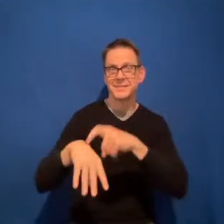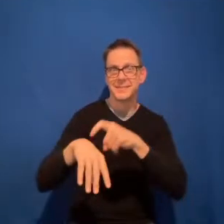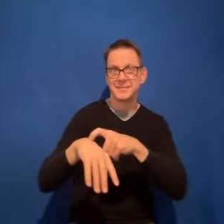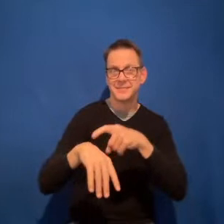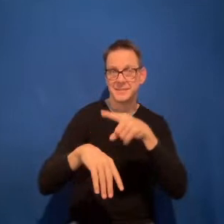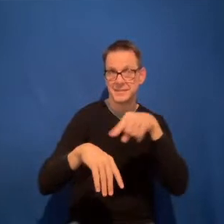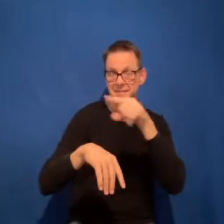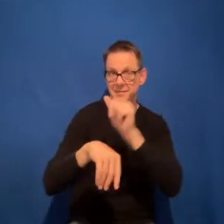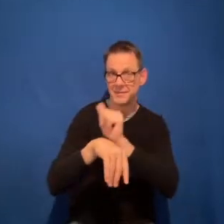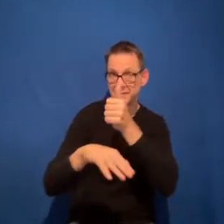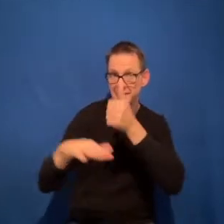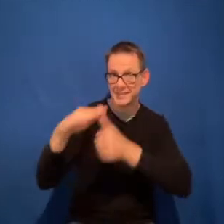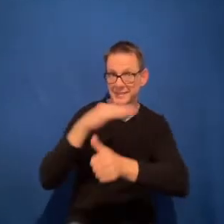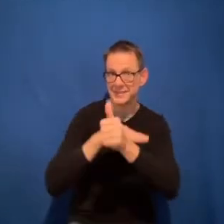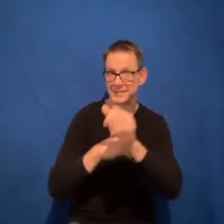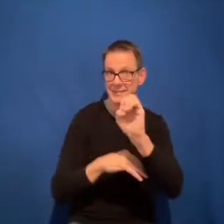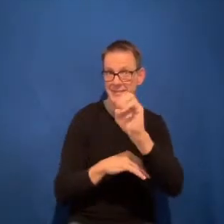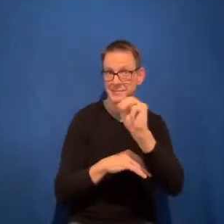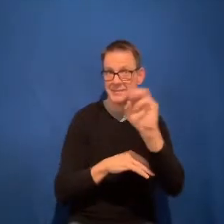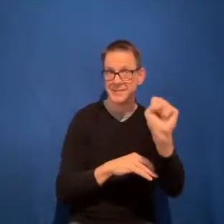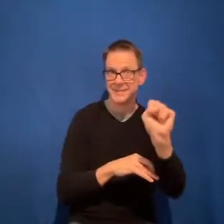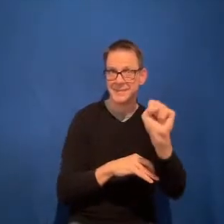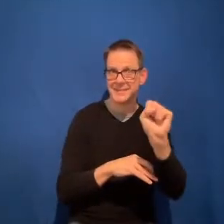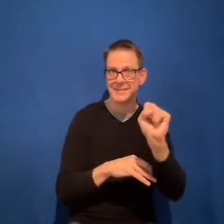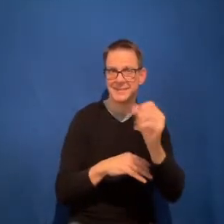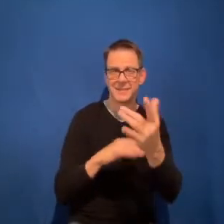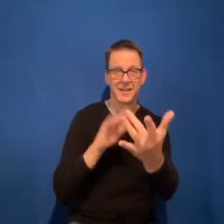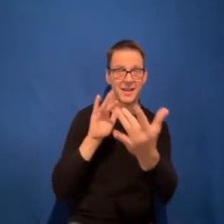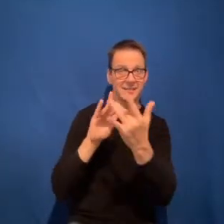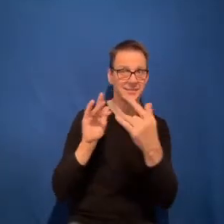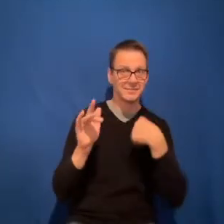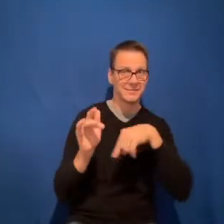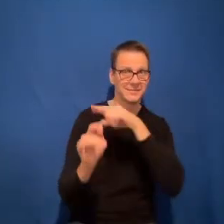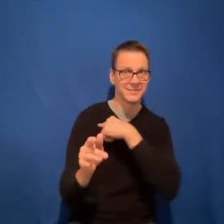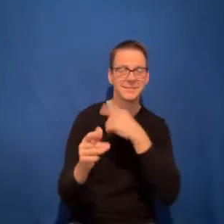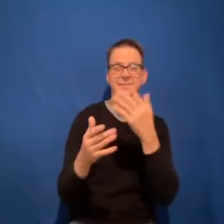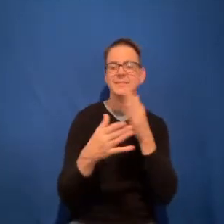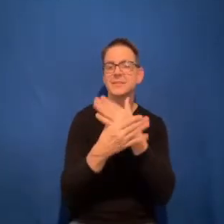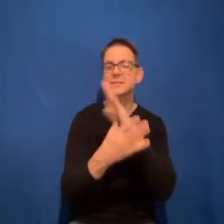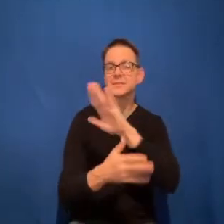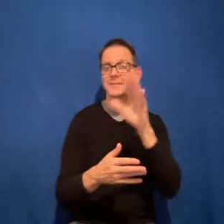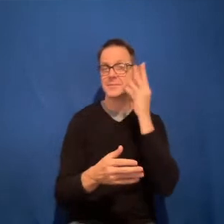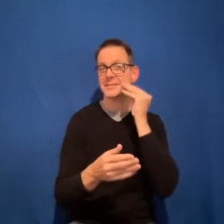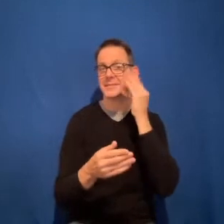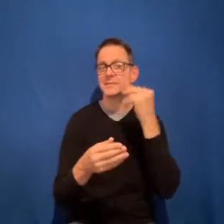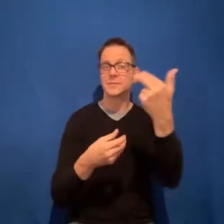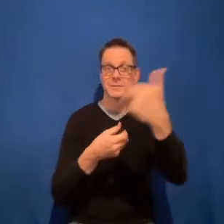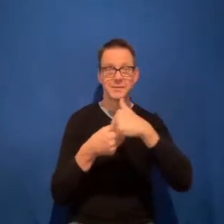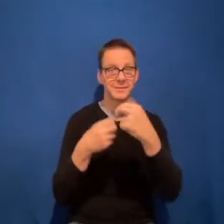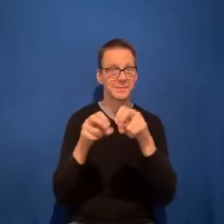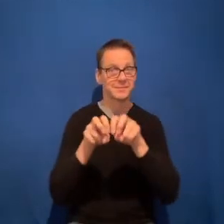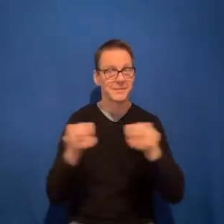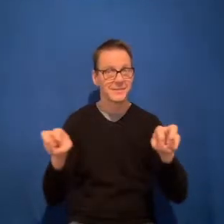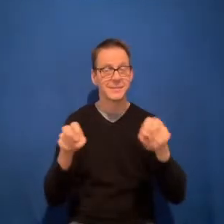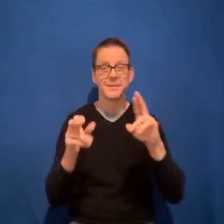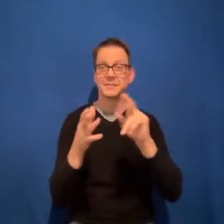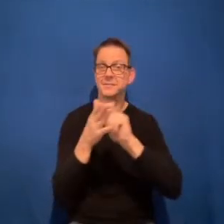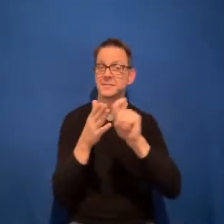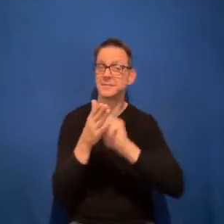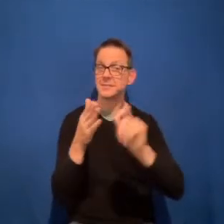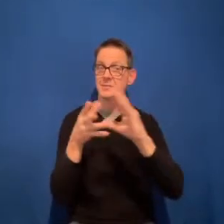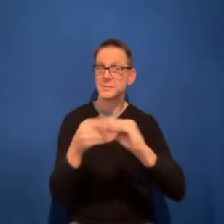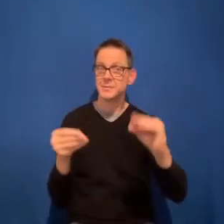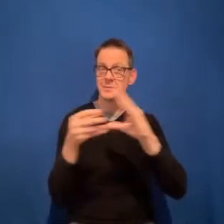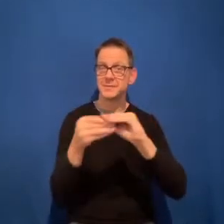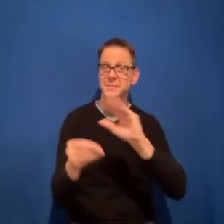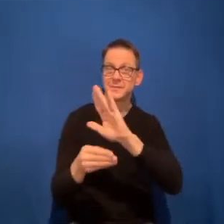feel free to reach out if you would like to share some of your experience either on a panel or via a written story/statement.